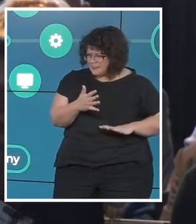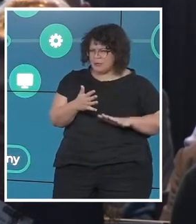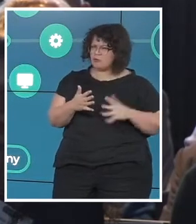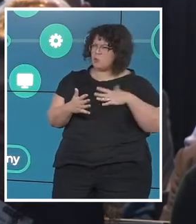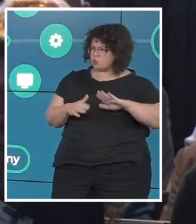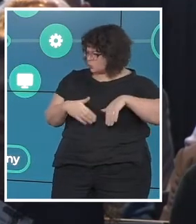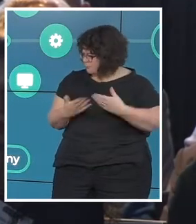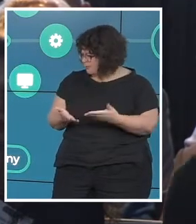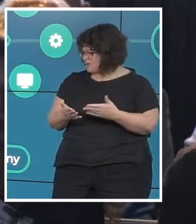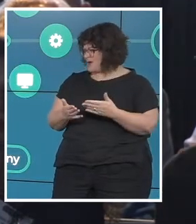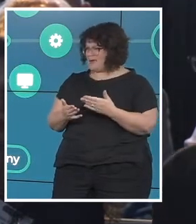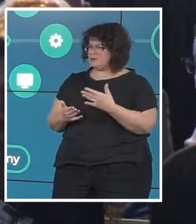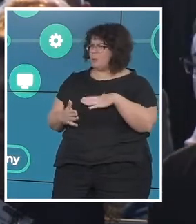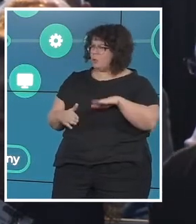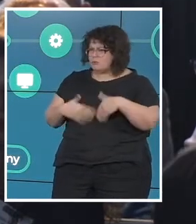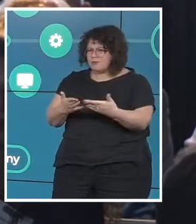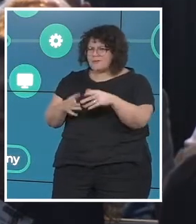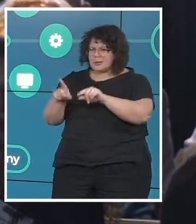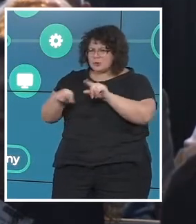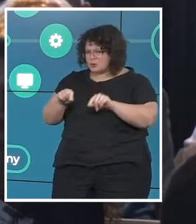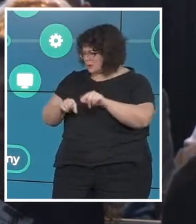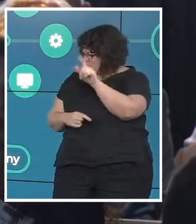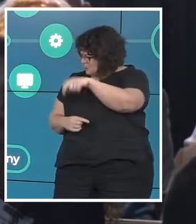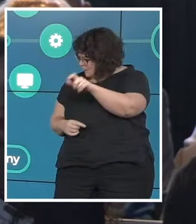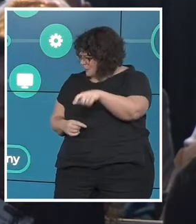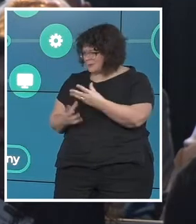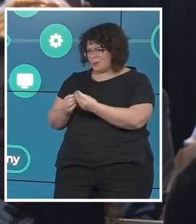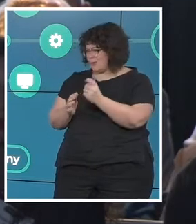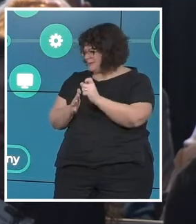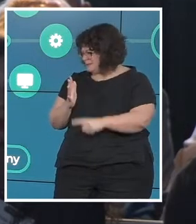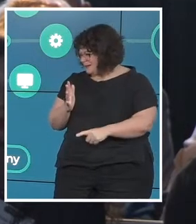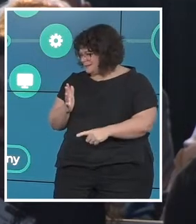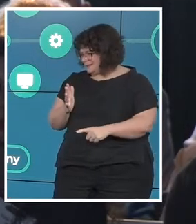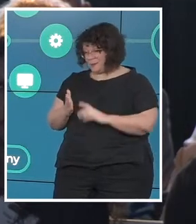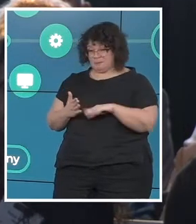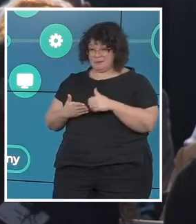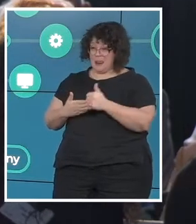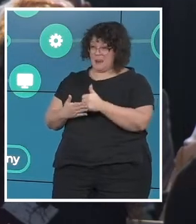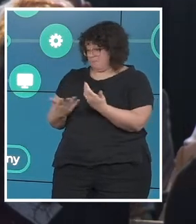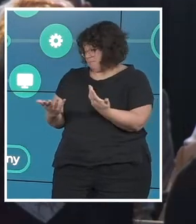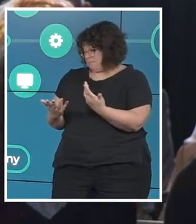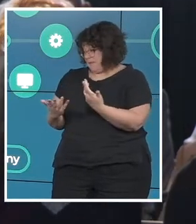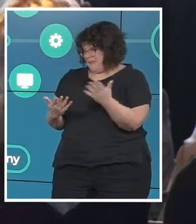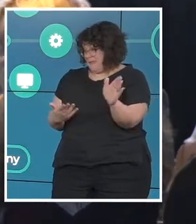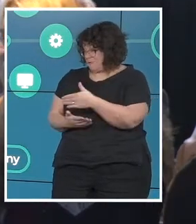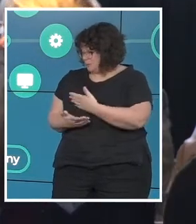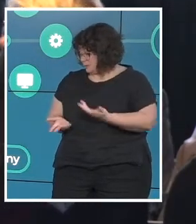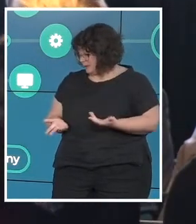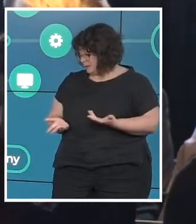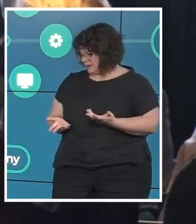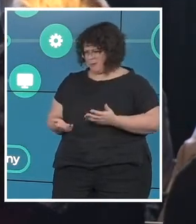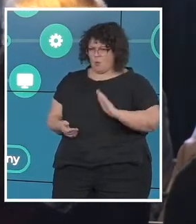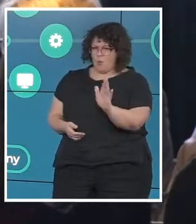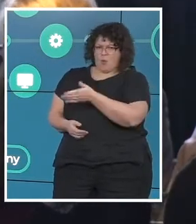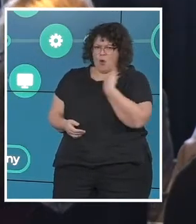everybody because we're all disabled when we go to a foreign town, etc., etc. And we don't necessarily